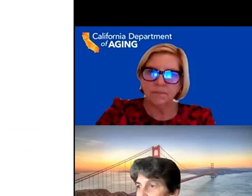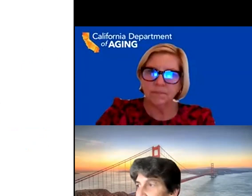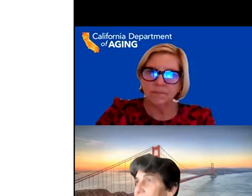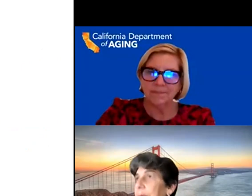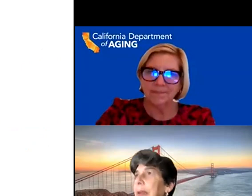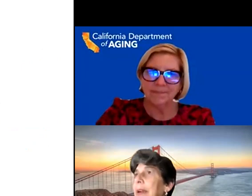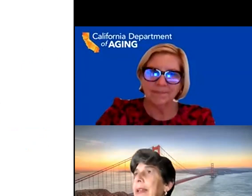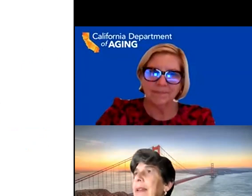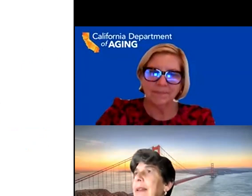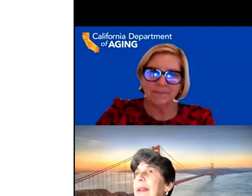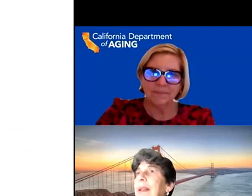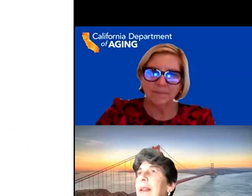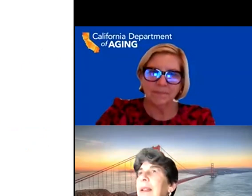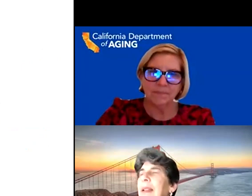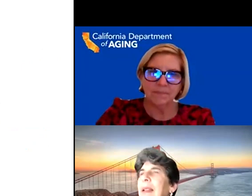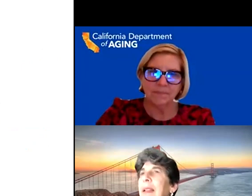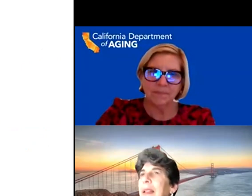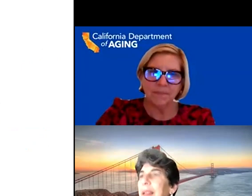on the agenda, that would be great.